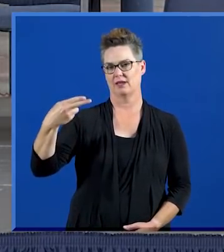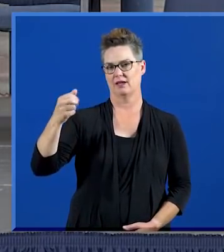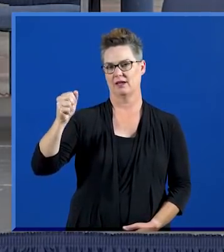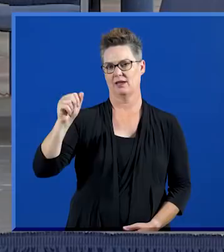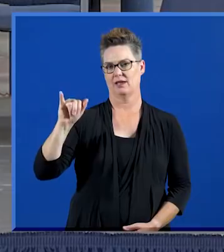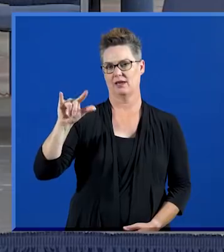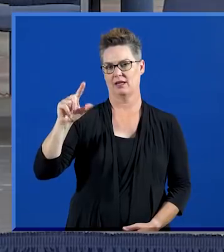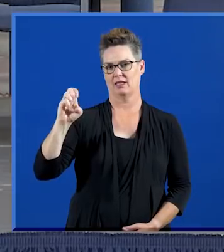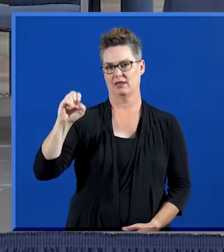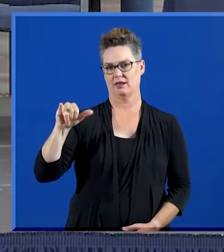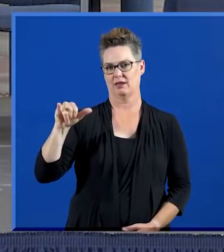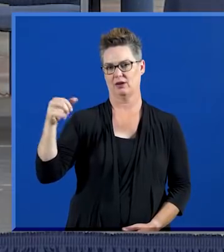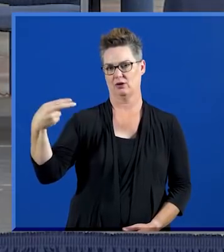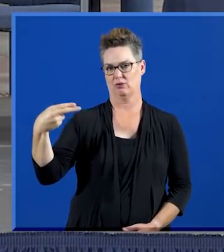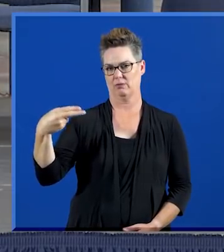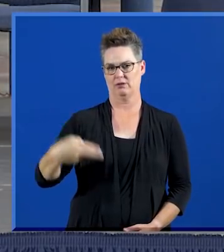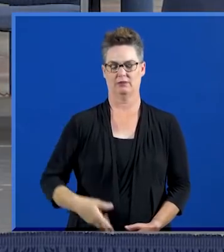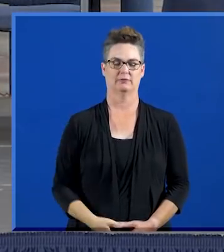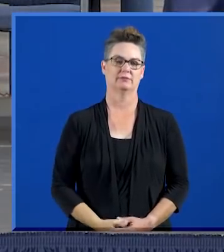Haley Herman.